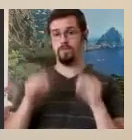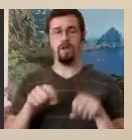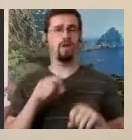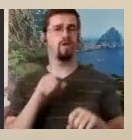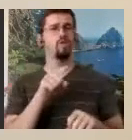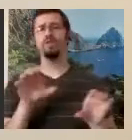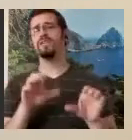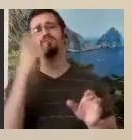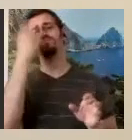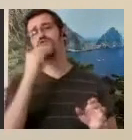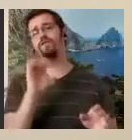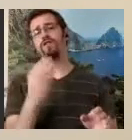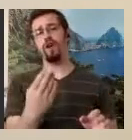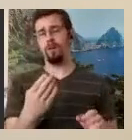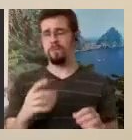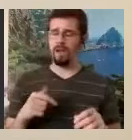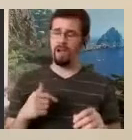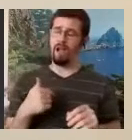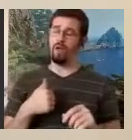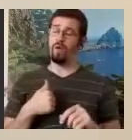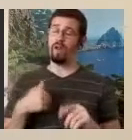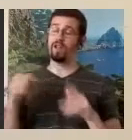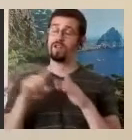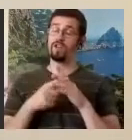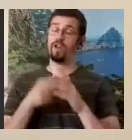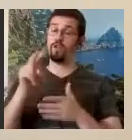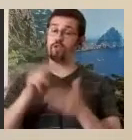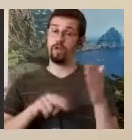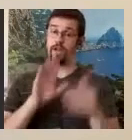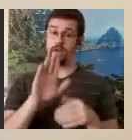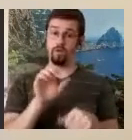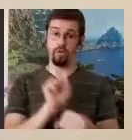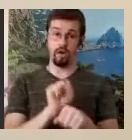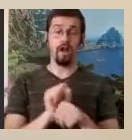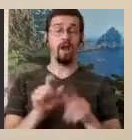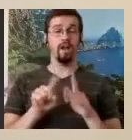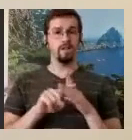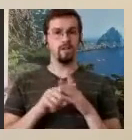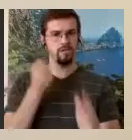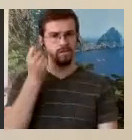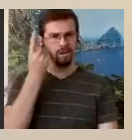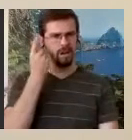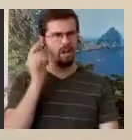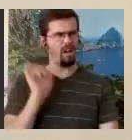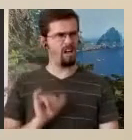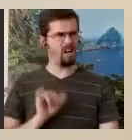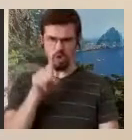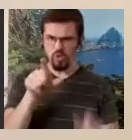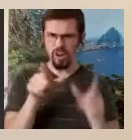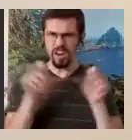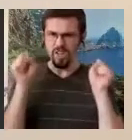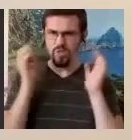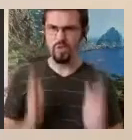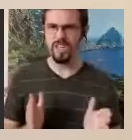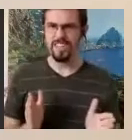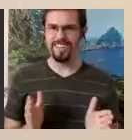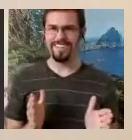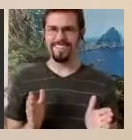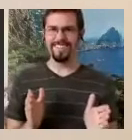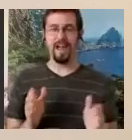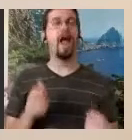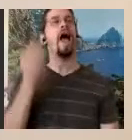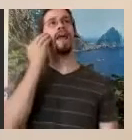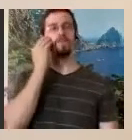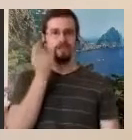I actually, when I started reading your work, I started to realize that you're a linguist. And I know that sounds funny, but